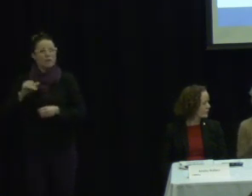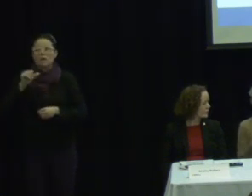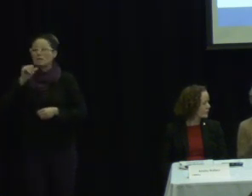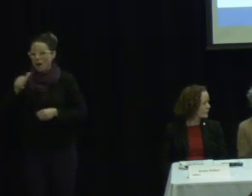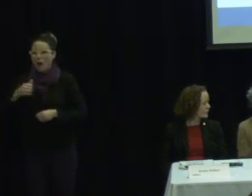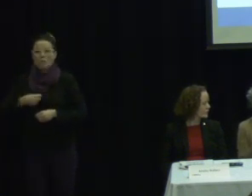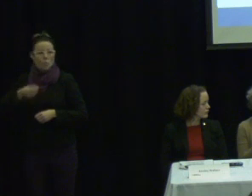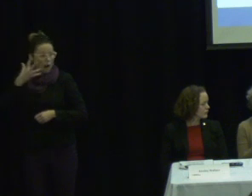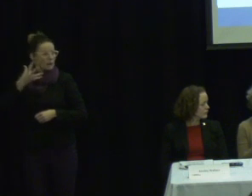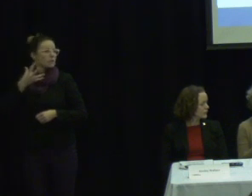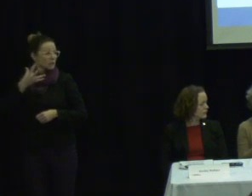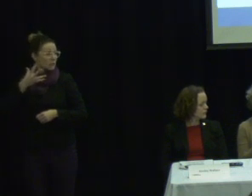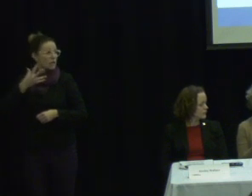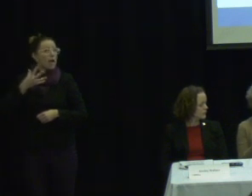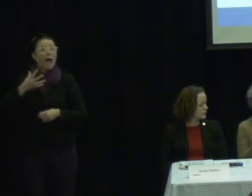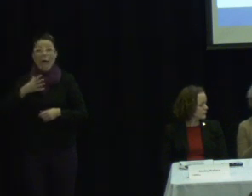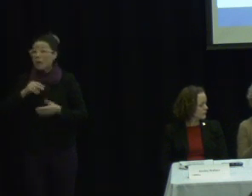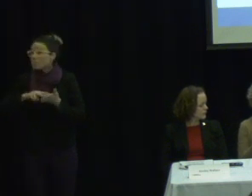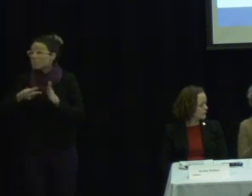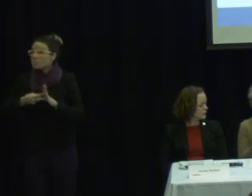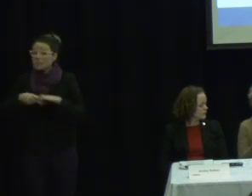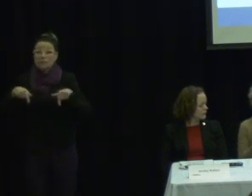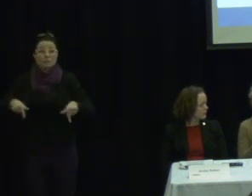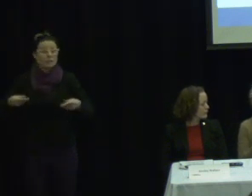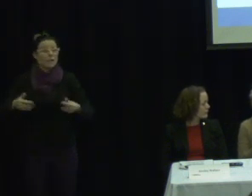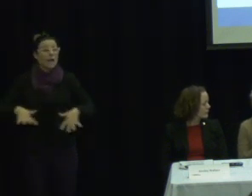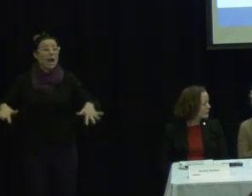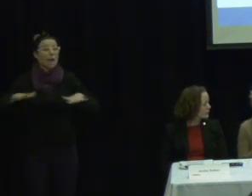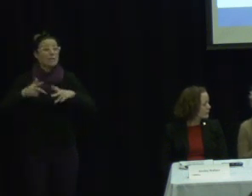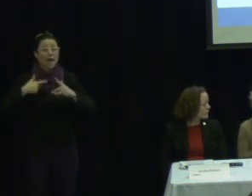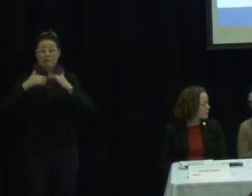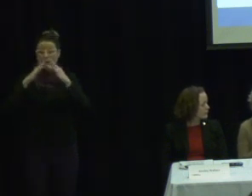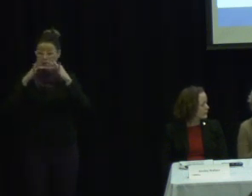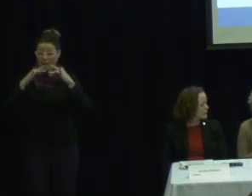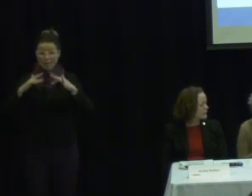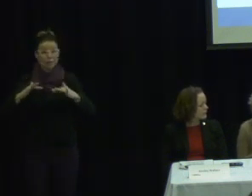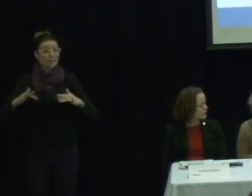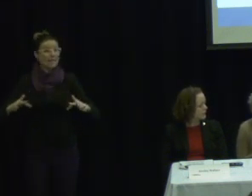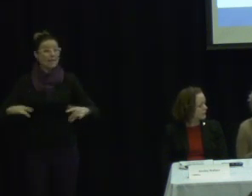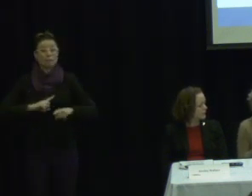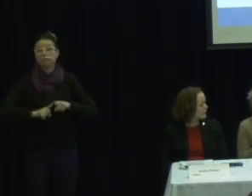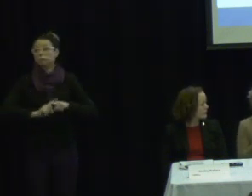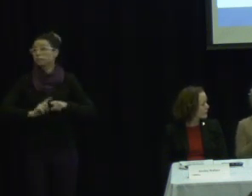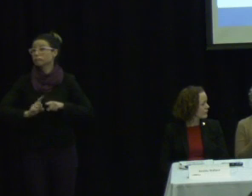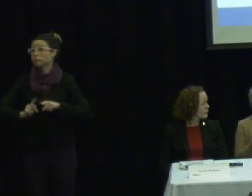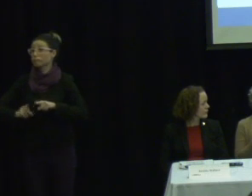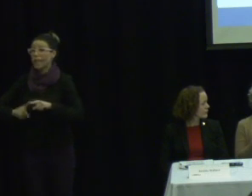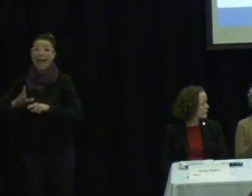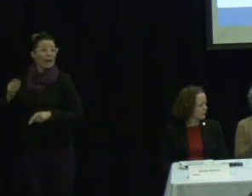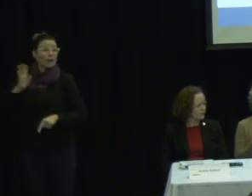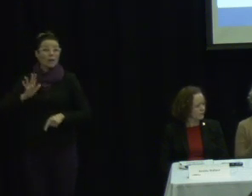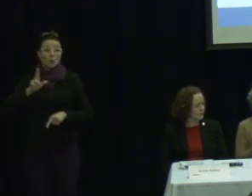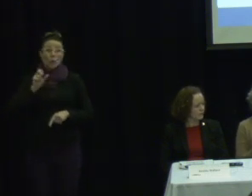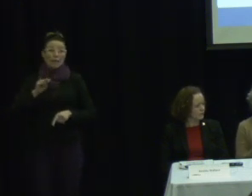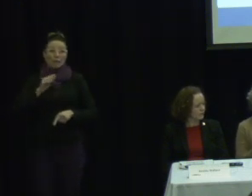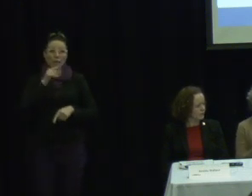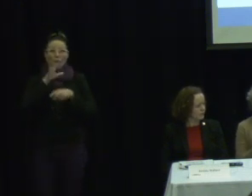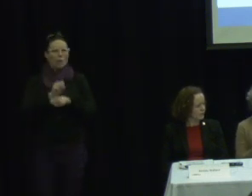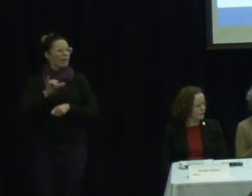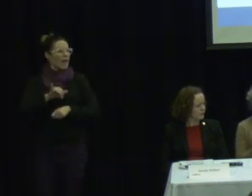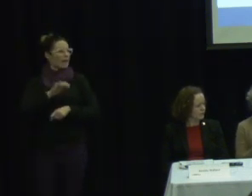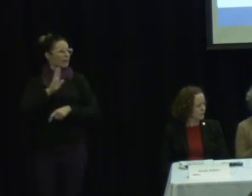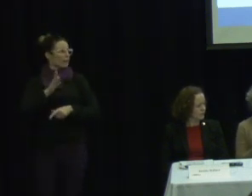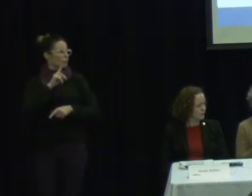incredible diversity on this campus that was before this unknown to USM. So I can respond to what I know